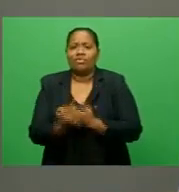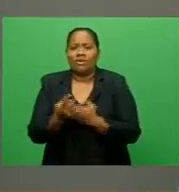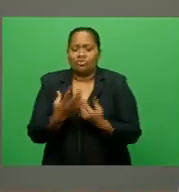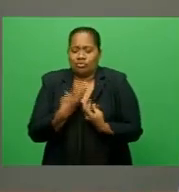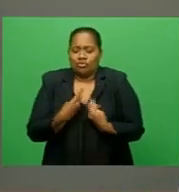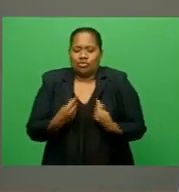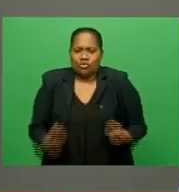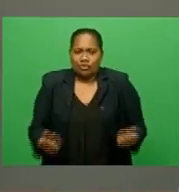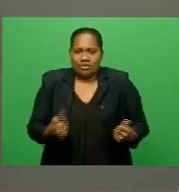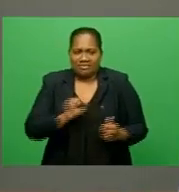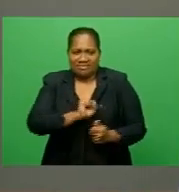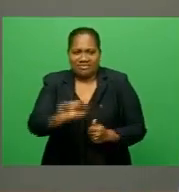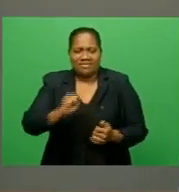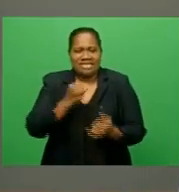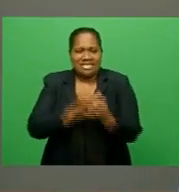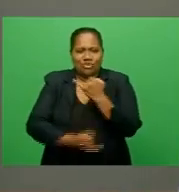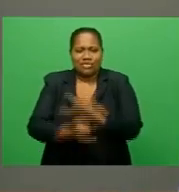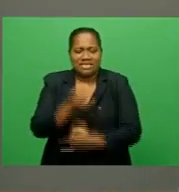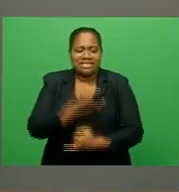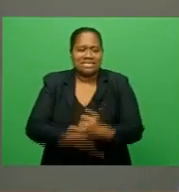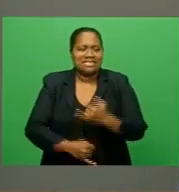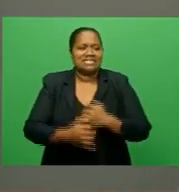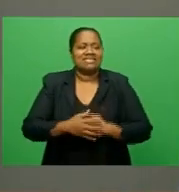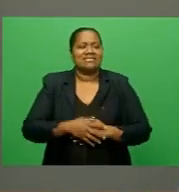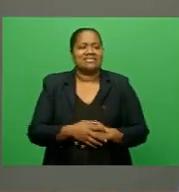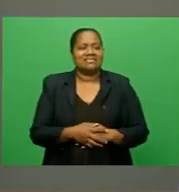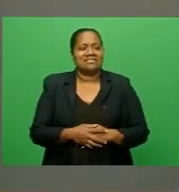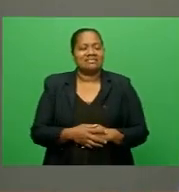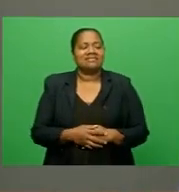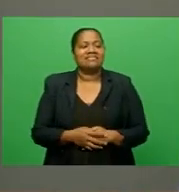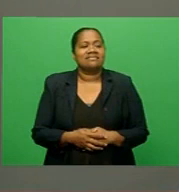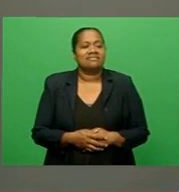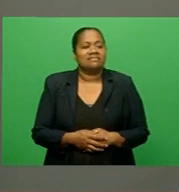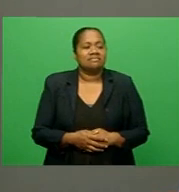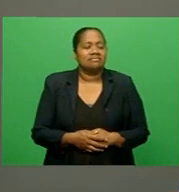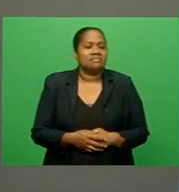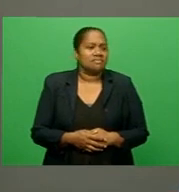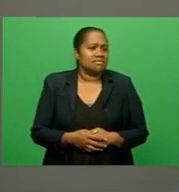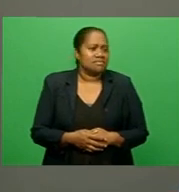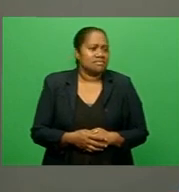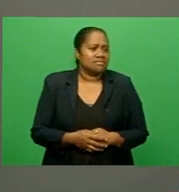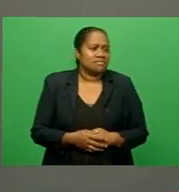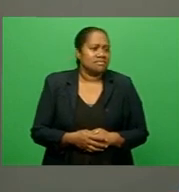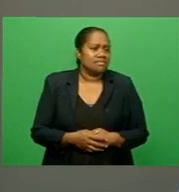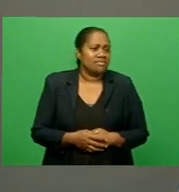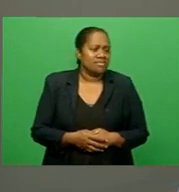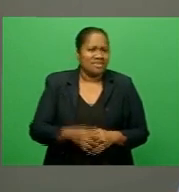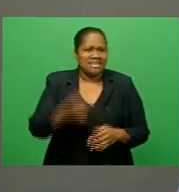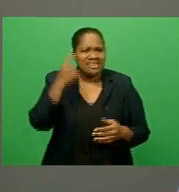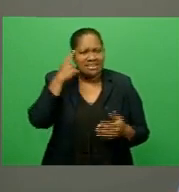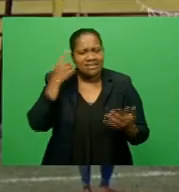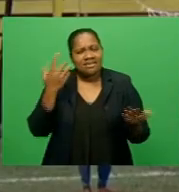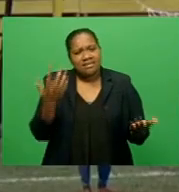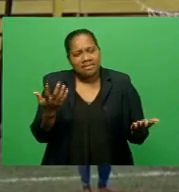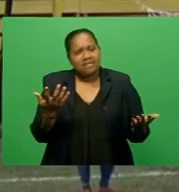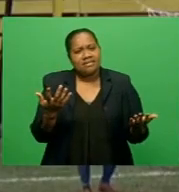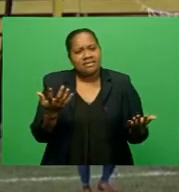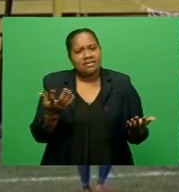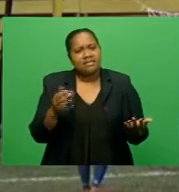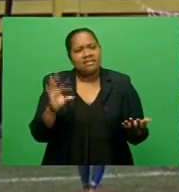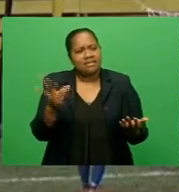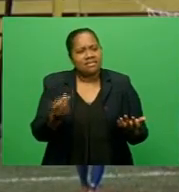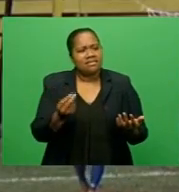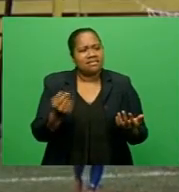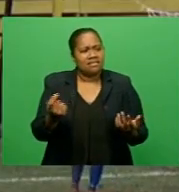For us, I think Kelvin Naidu and Simon Nimbenu, they were the major ones, so I think they are coming into